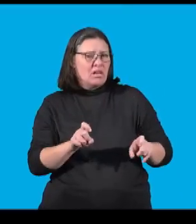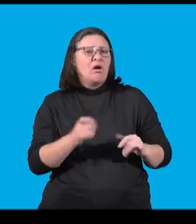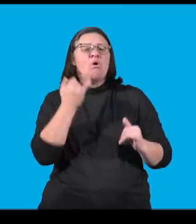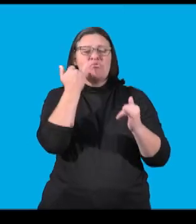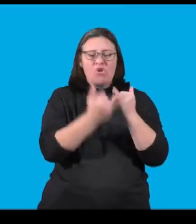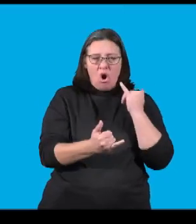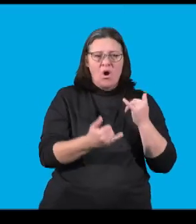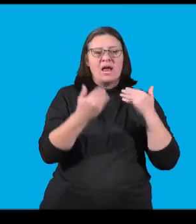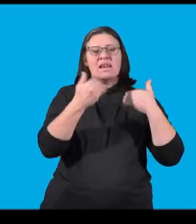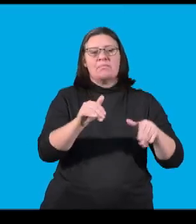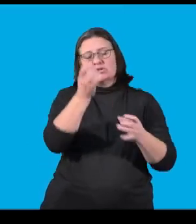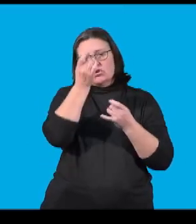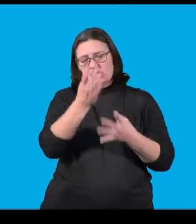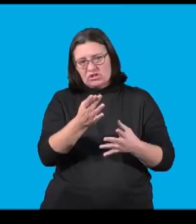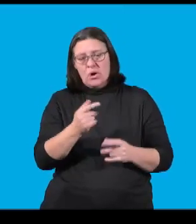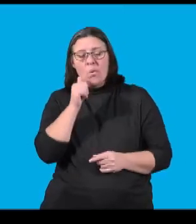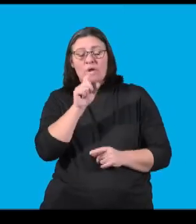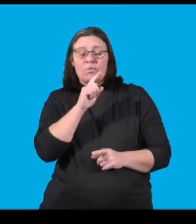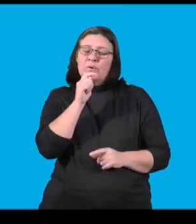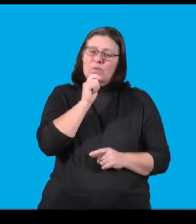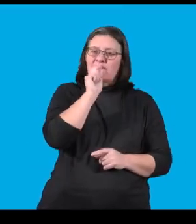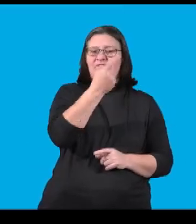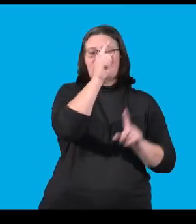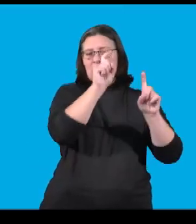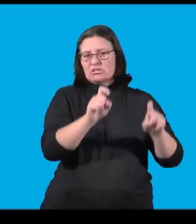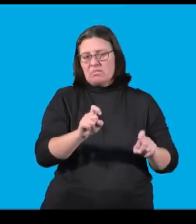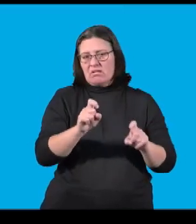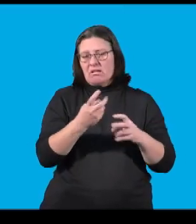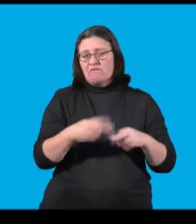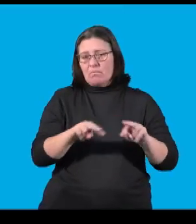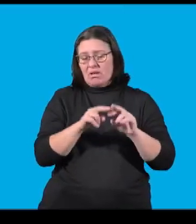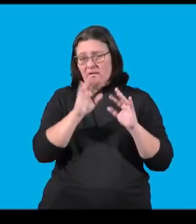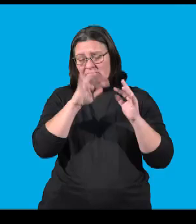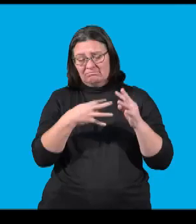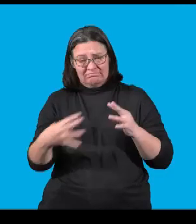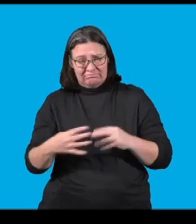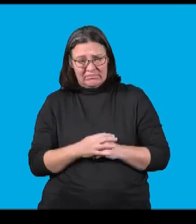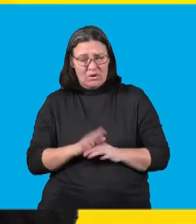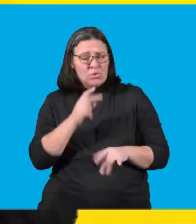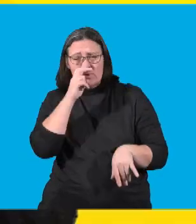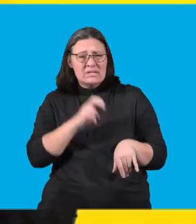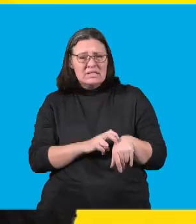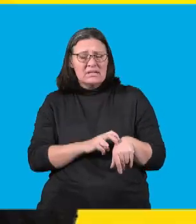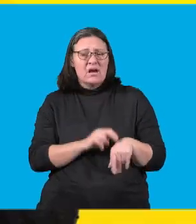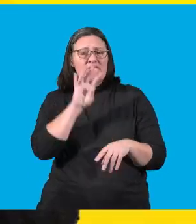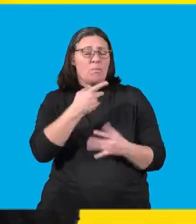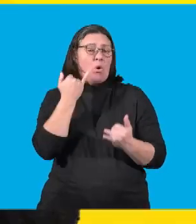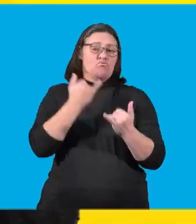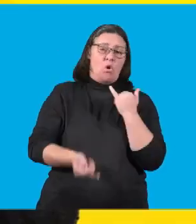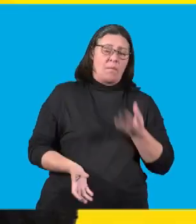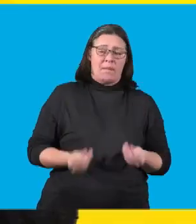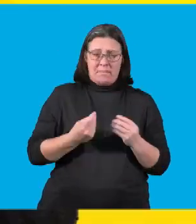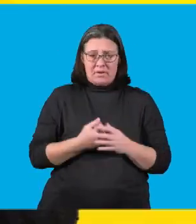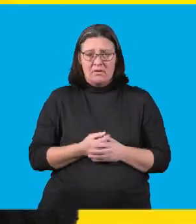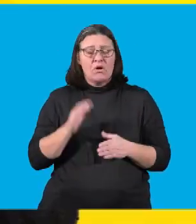is incorrect use of the limit notation when you use that first principle formula. Now, guys, there's absolutely no reason to get this